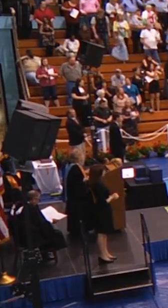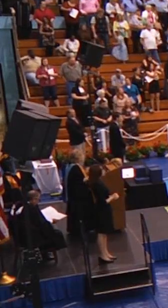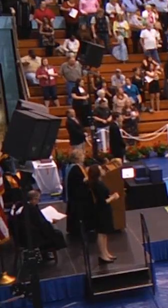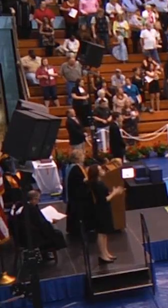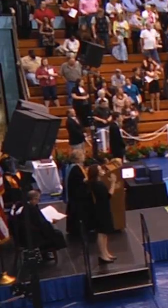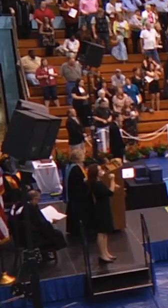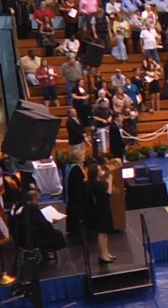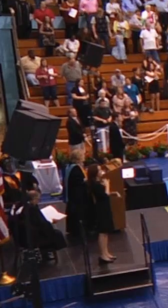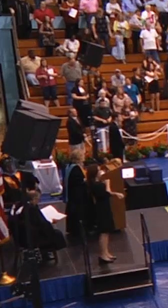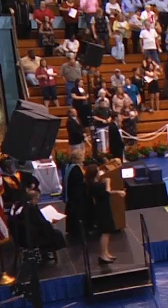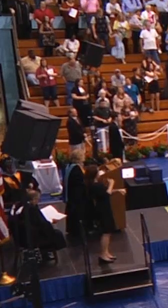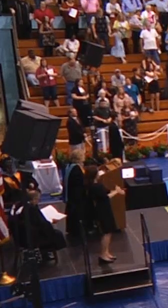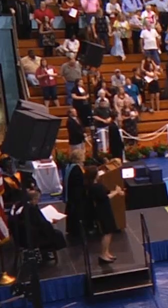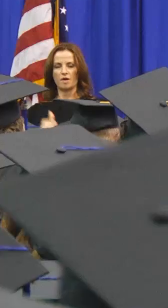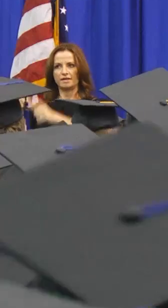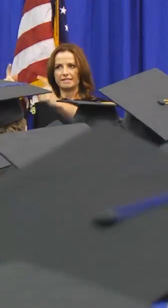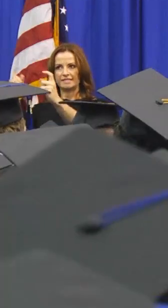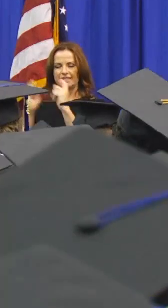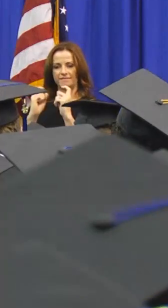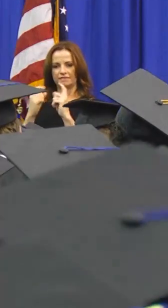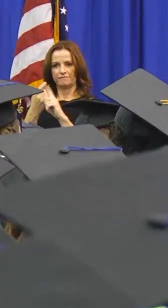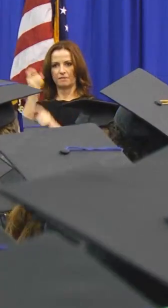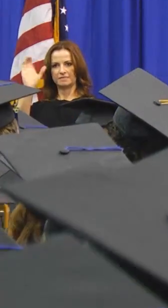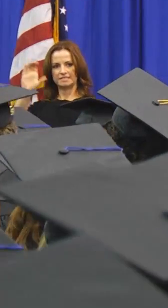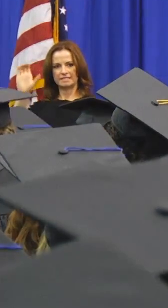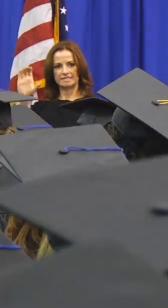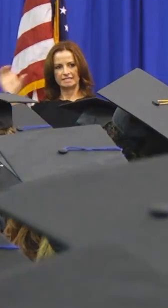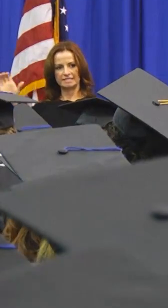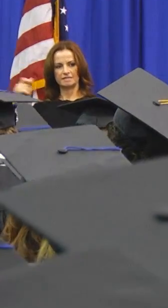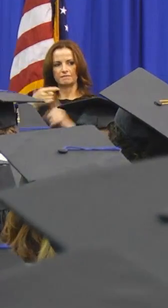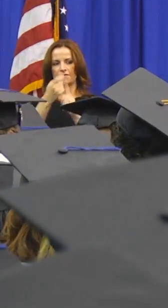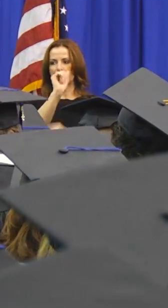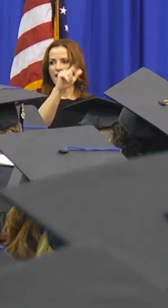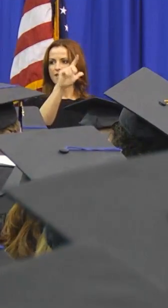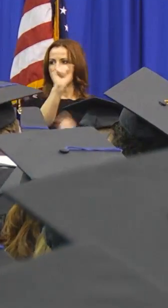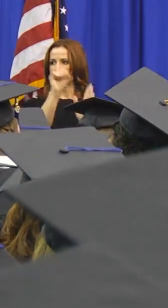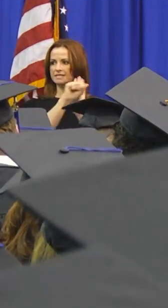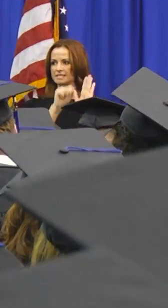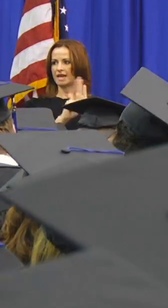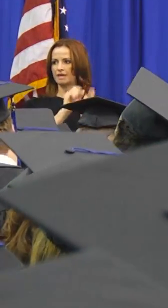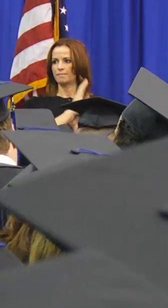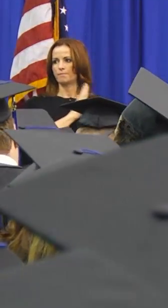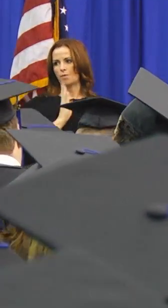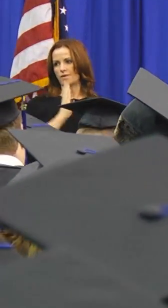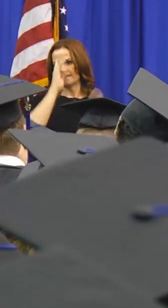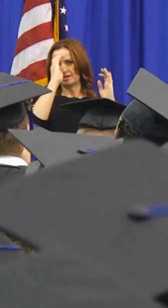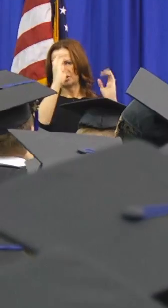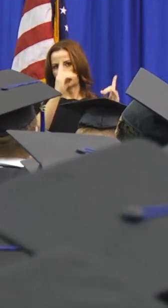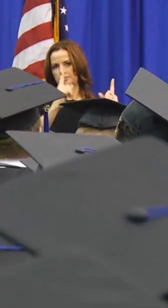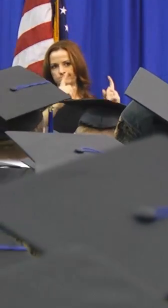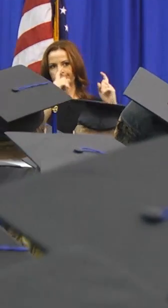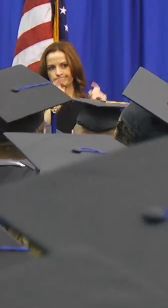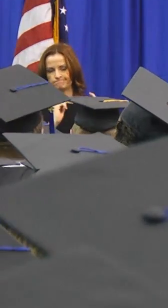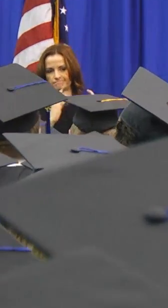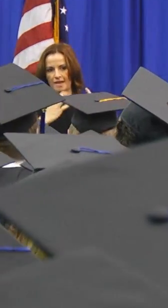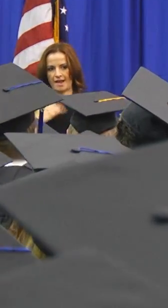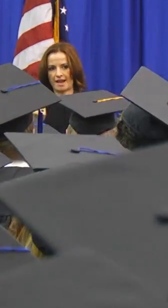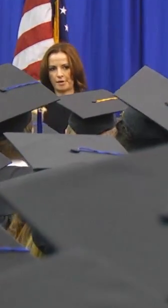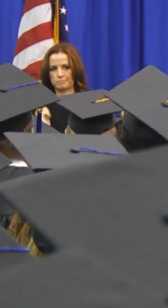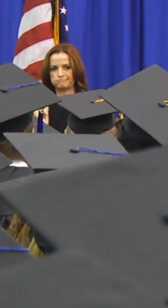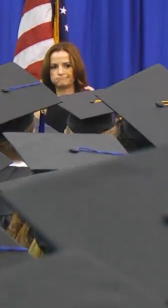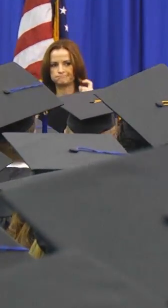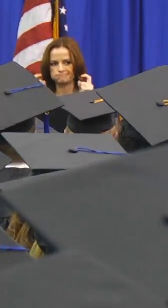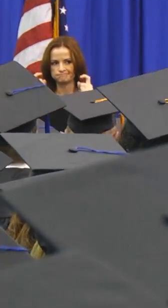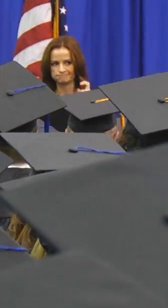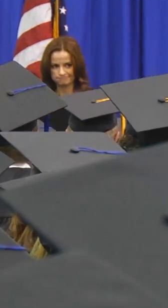By the authority vested in me by the Alabama State Board of Education, I confer